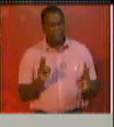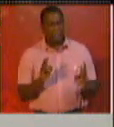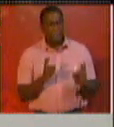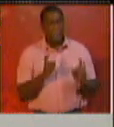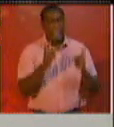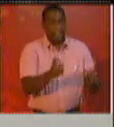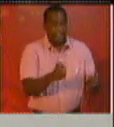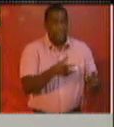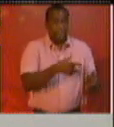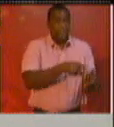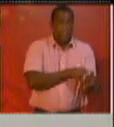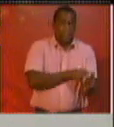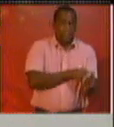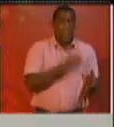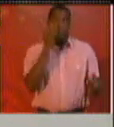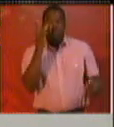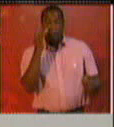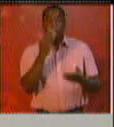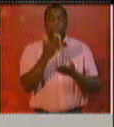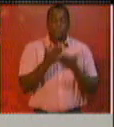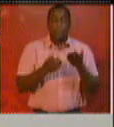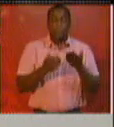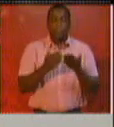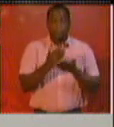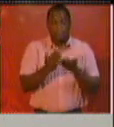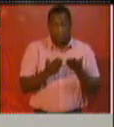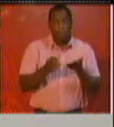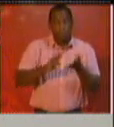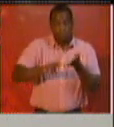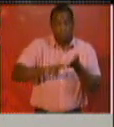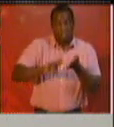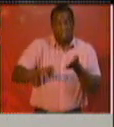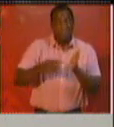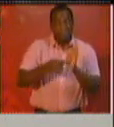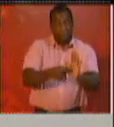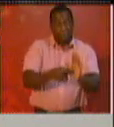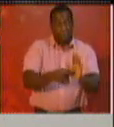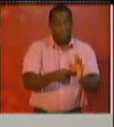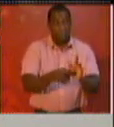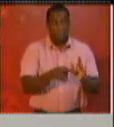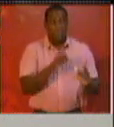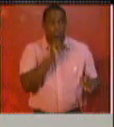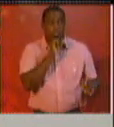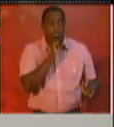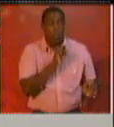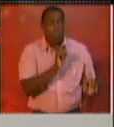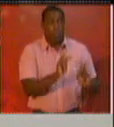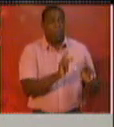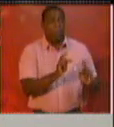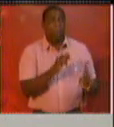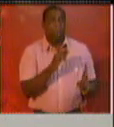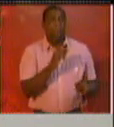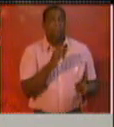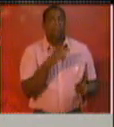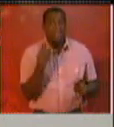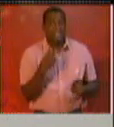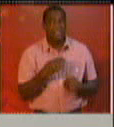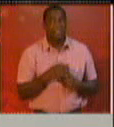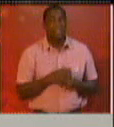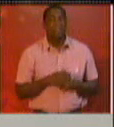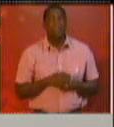from studies that were ongoing at that time. Subsequent to this, the WHO has in fact said that the